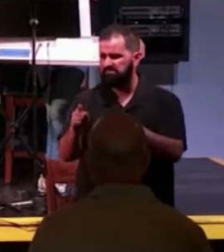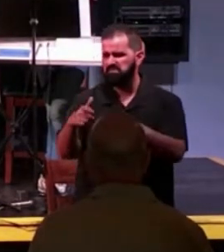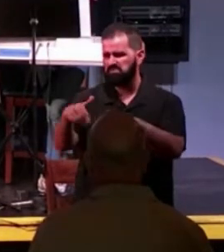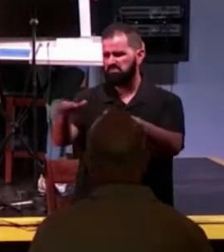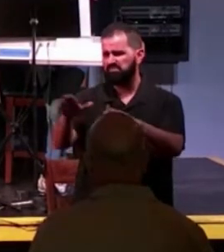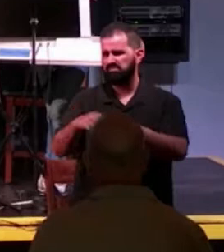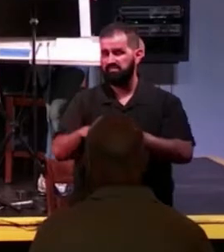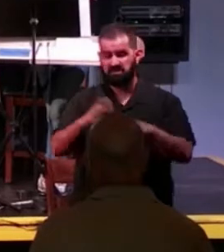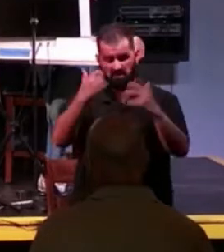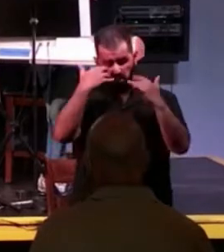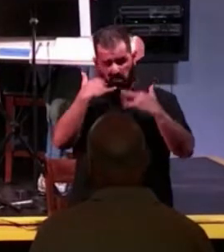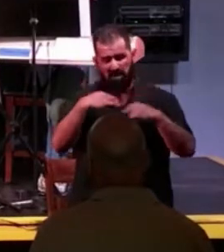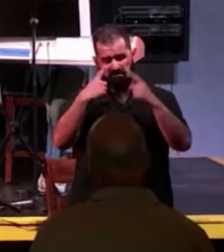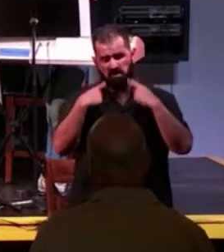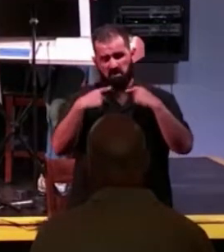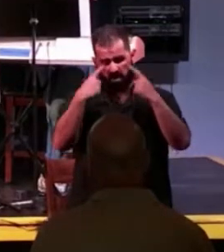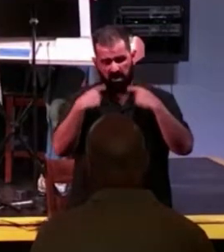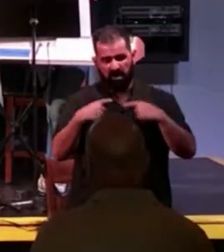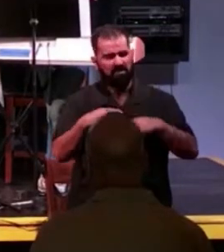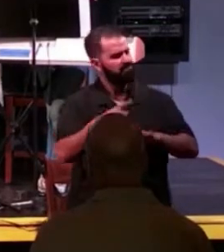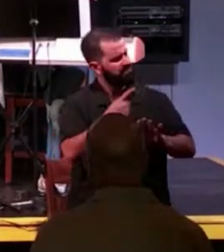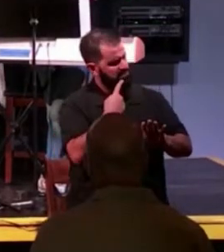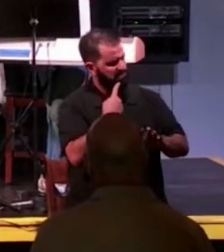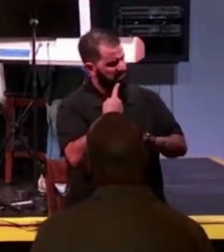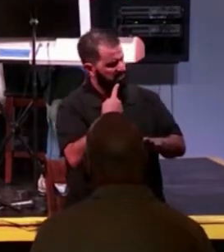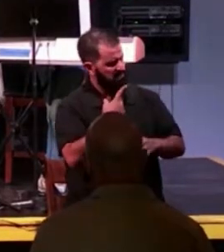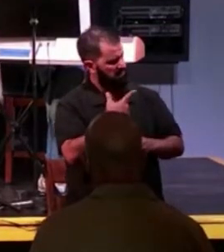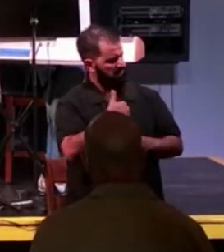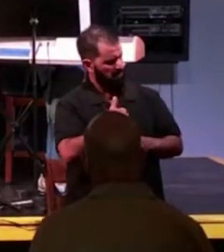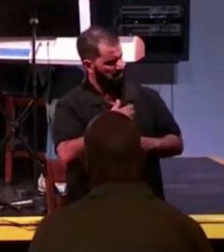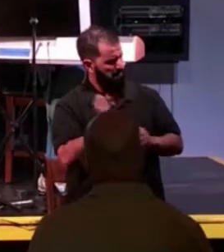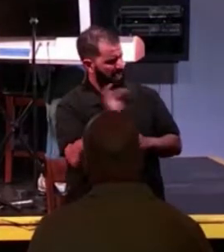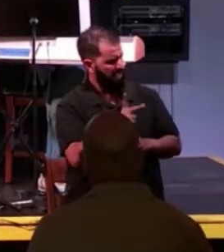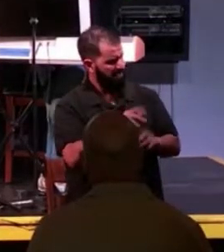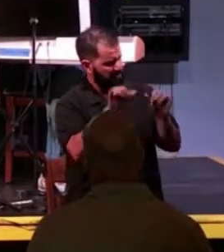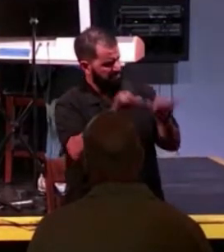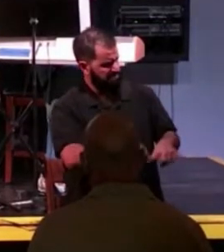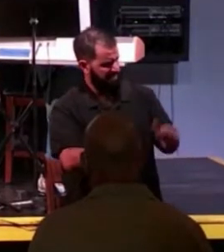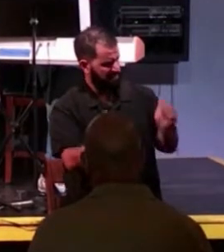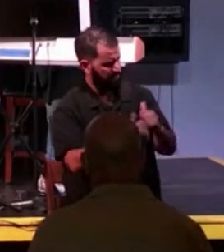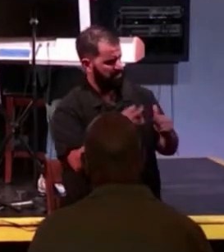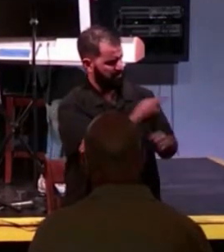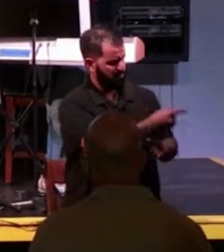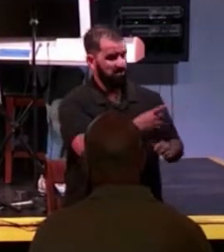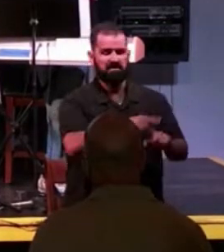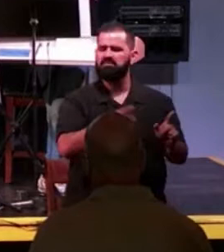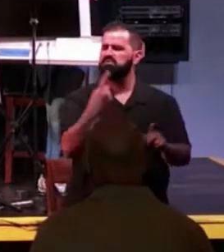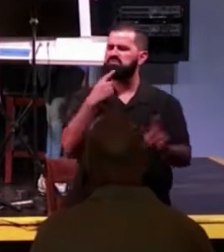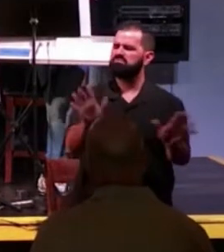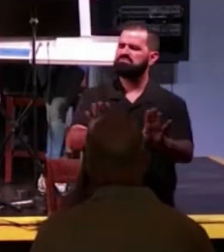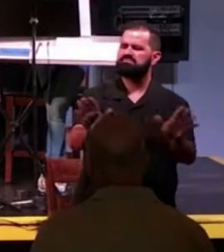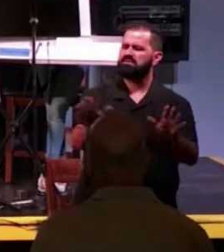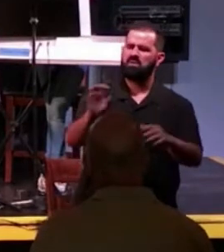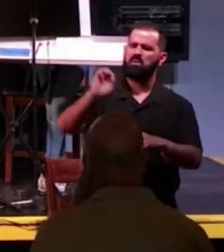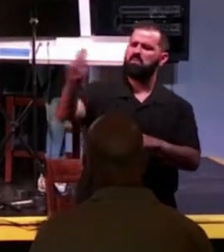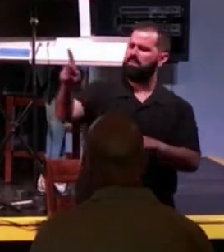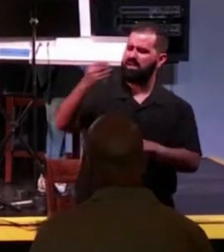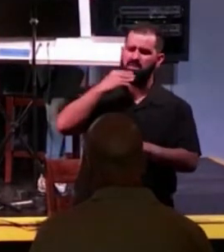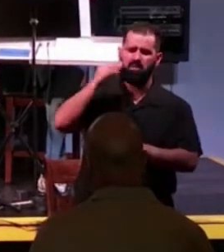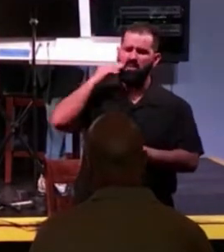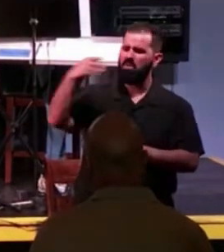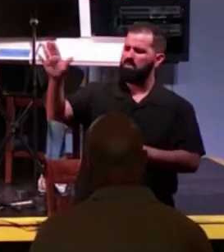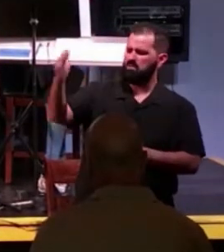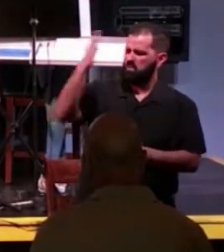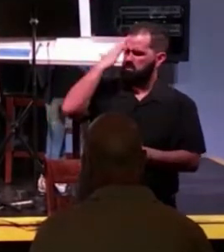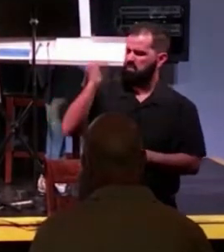and they wept out loud and said to her, will we go back with you to your people? But Naomi said, return home, my daughters. Why